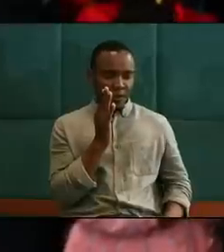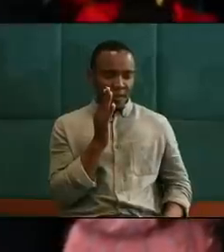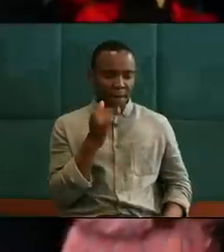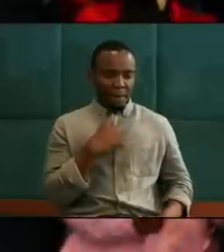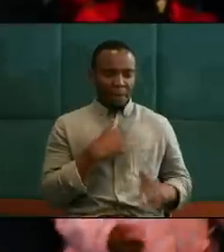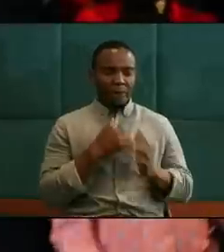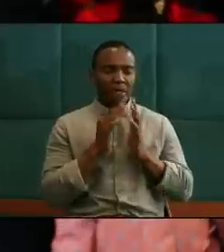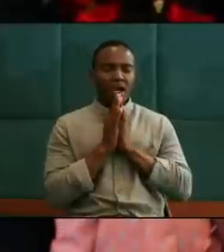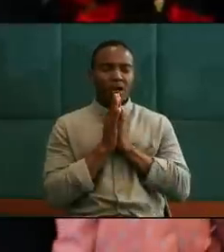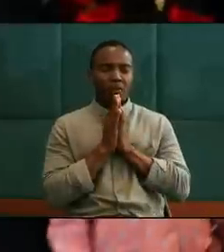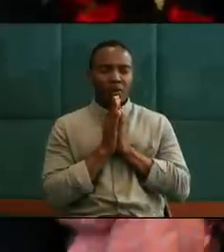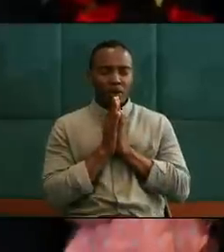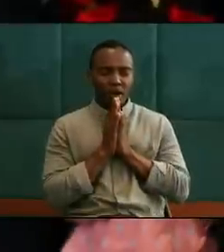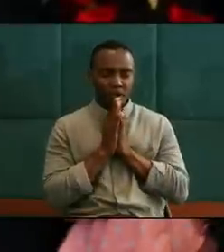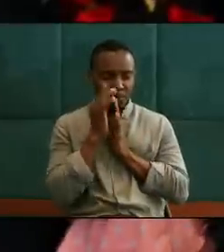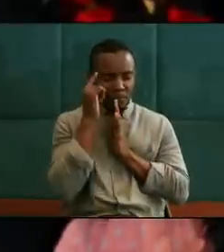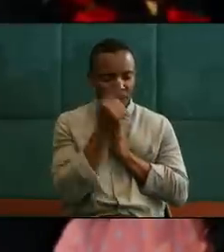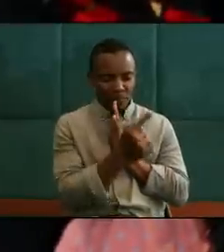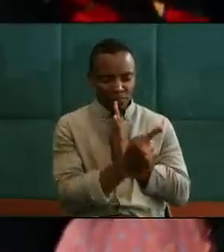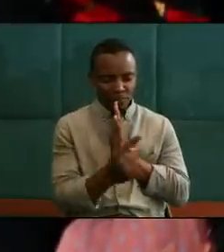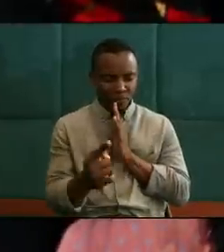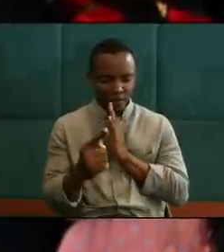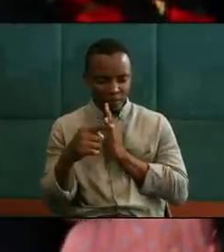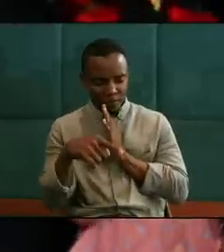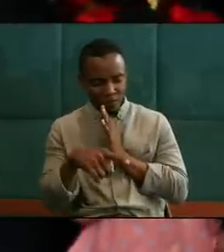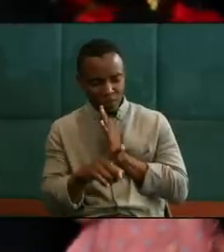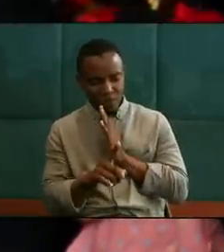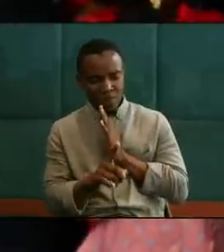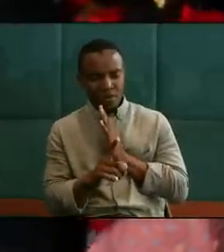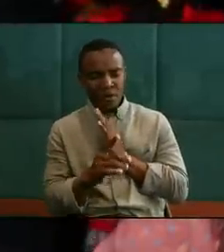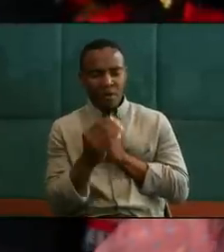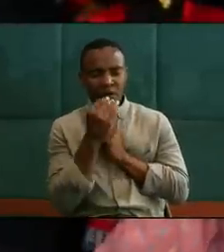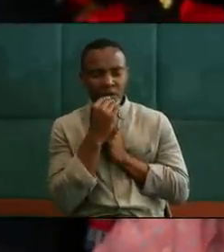I pray for them that they may feed